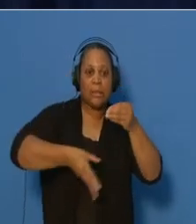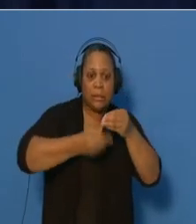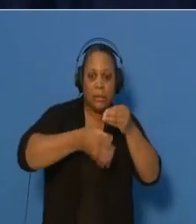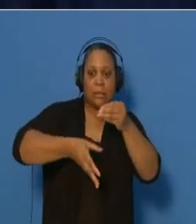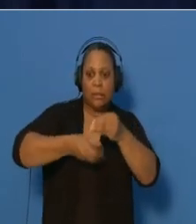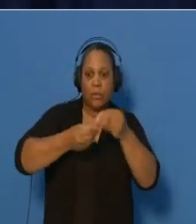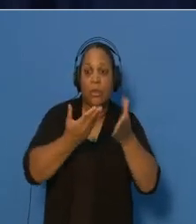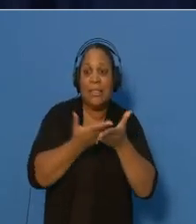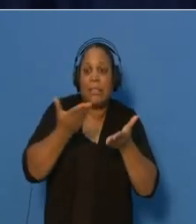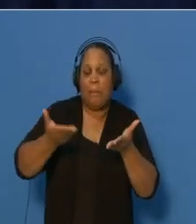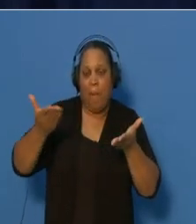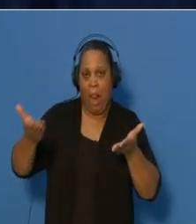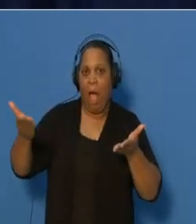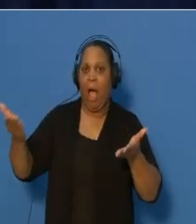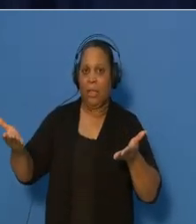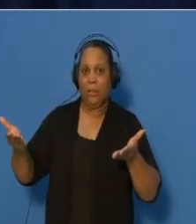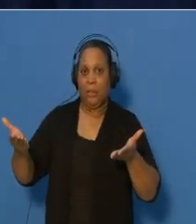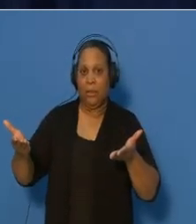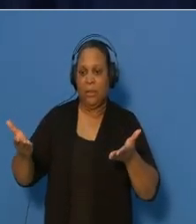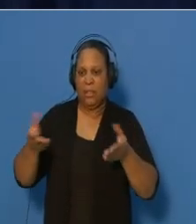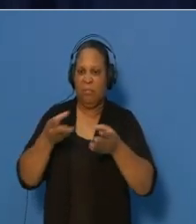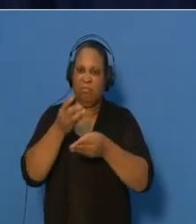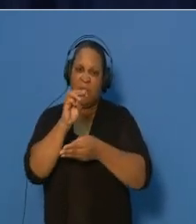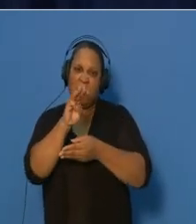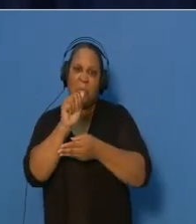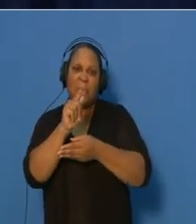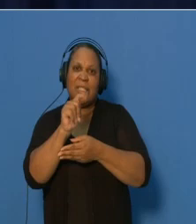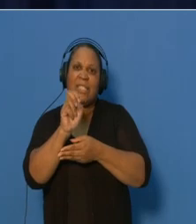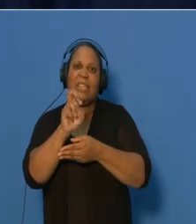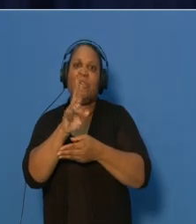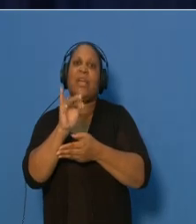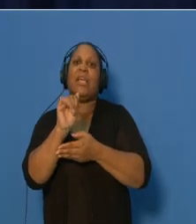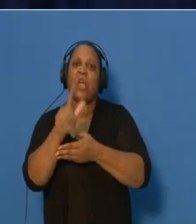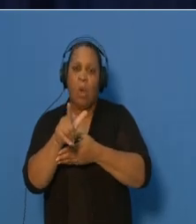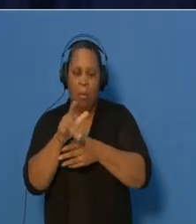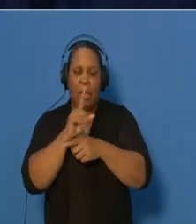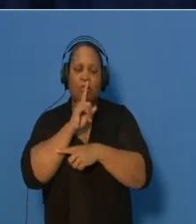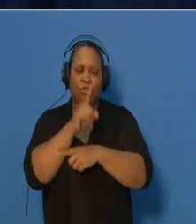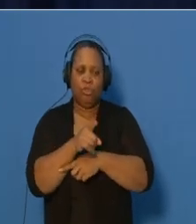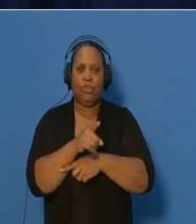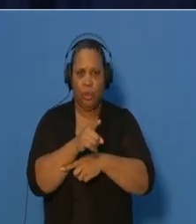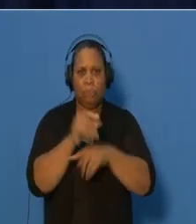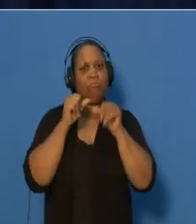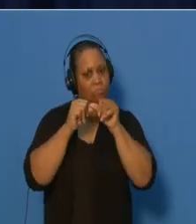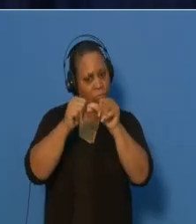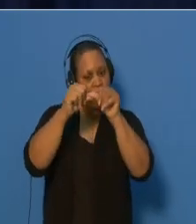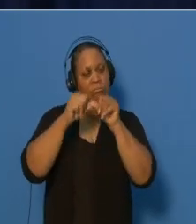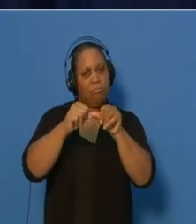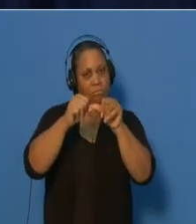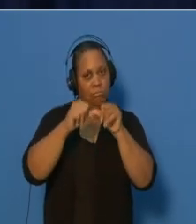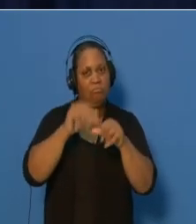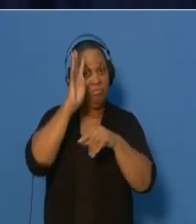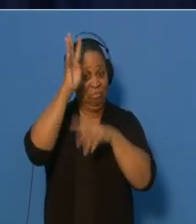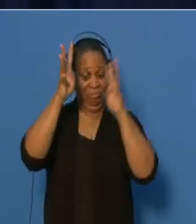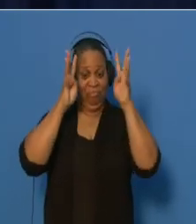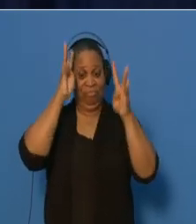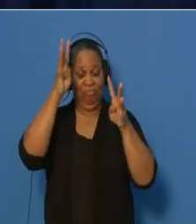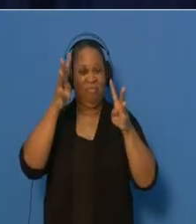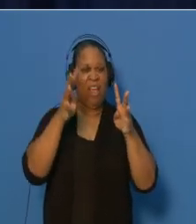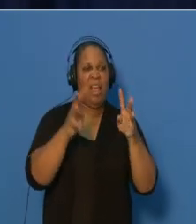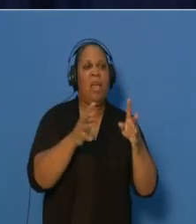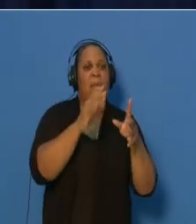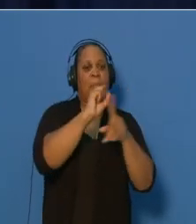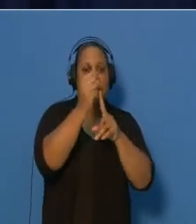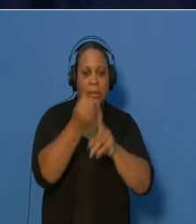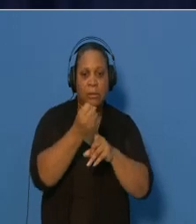supplies, additional materials in order to make sure that those masks can continue to be made for individuals on a case-by-case basis,